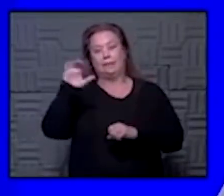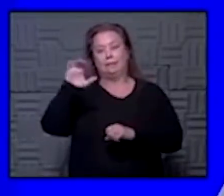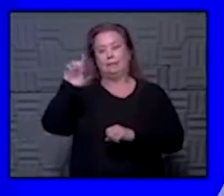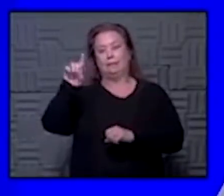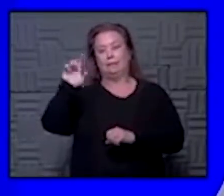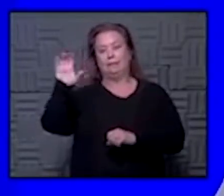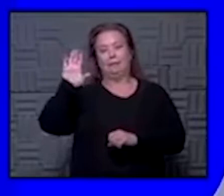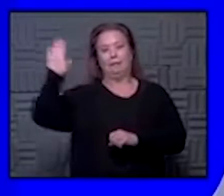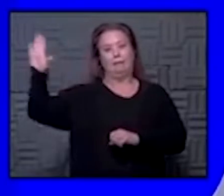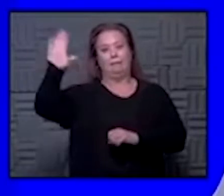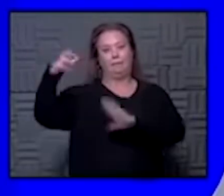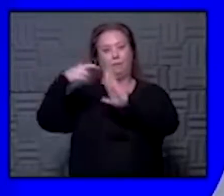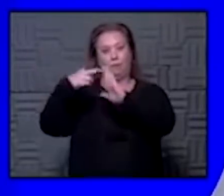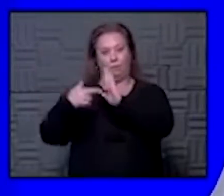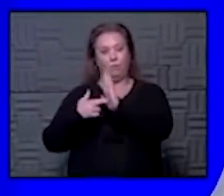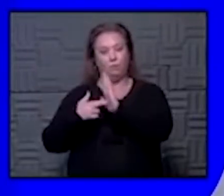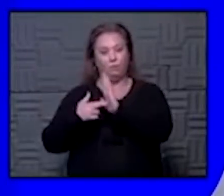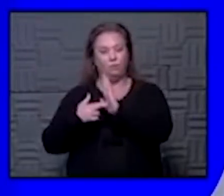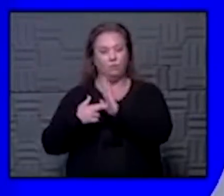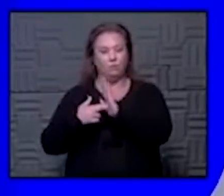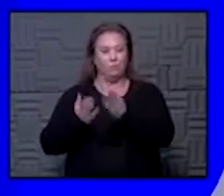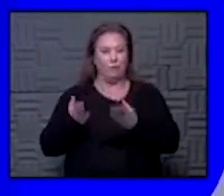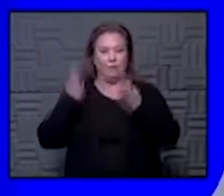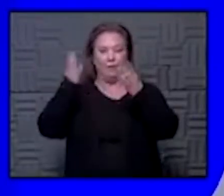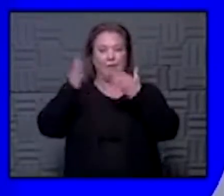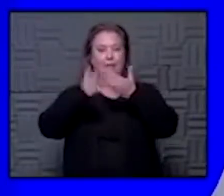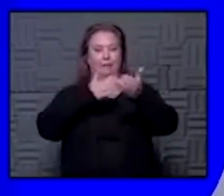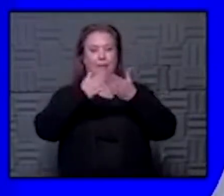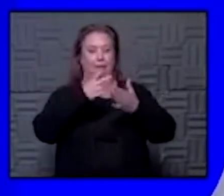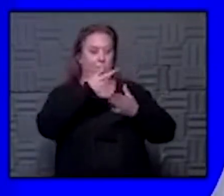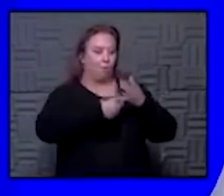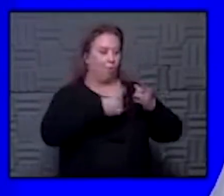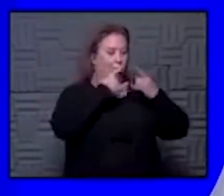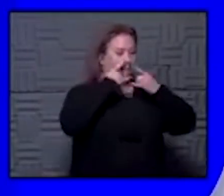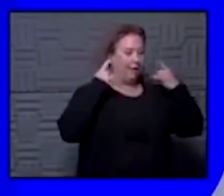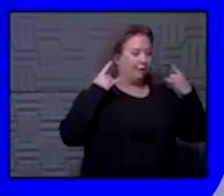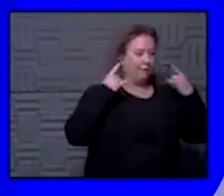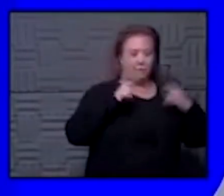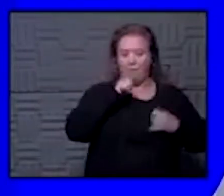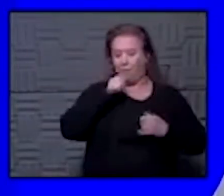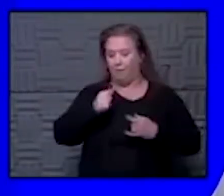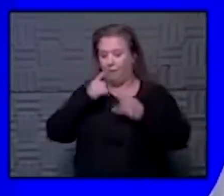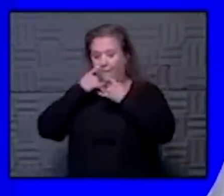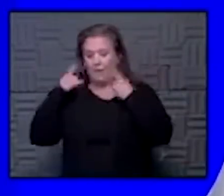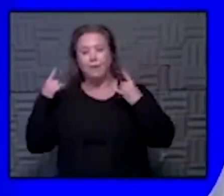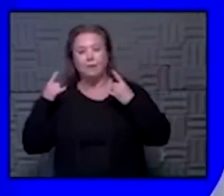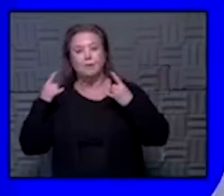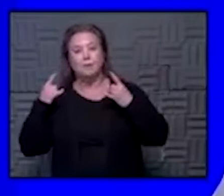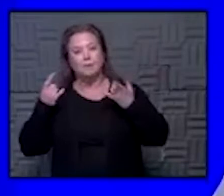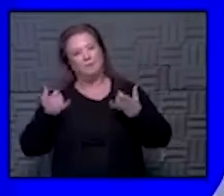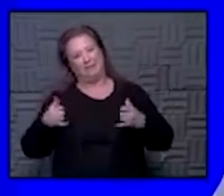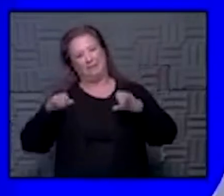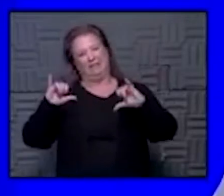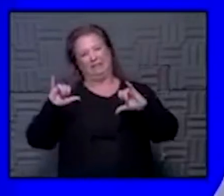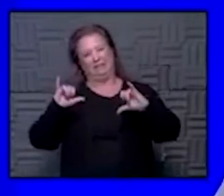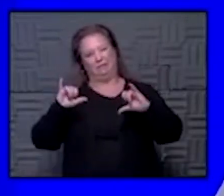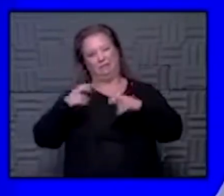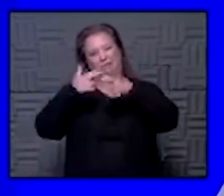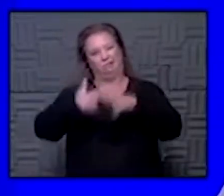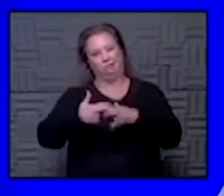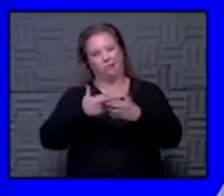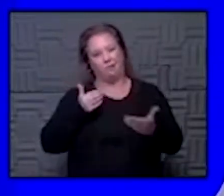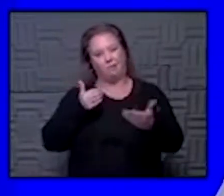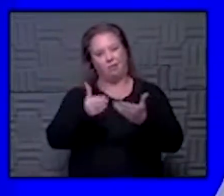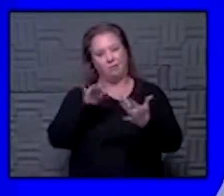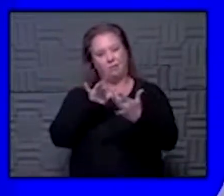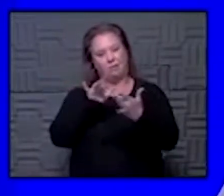CDC guidance, it doesn't matter if both parties are wearing a mask or not wearing a mask. You would still be considered a close